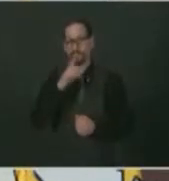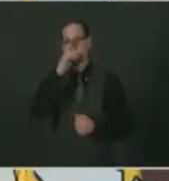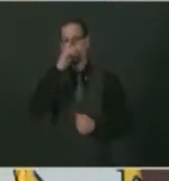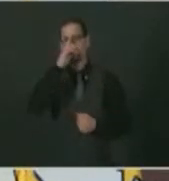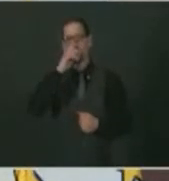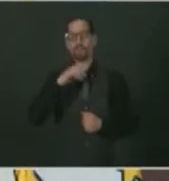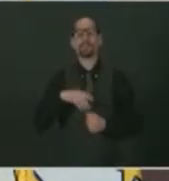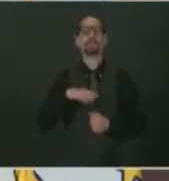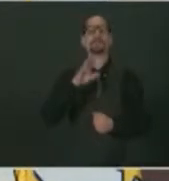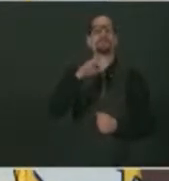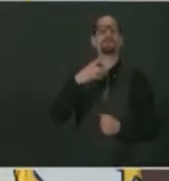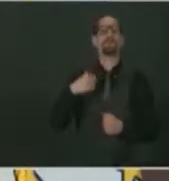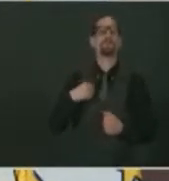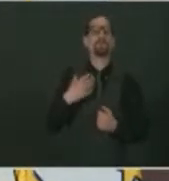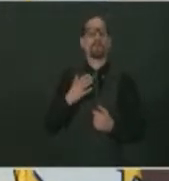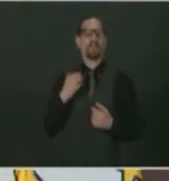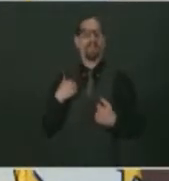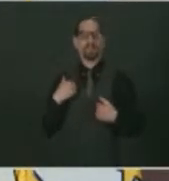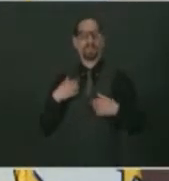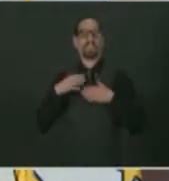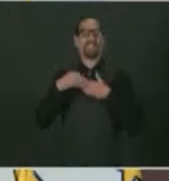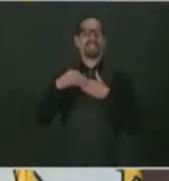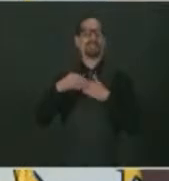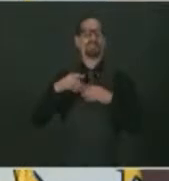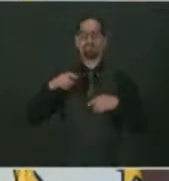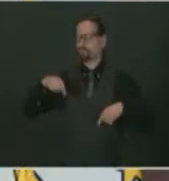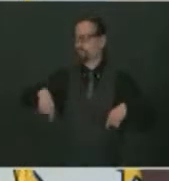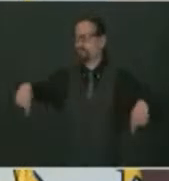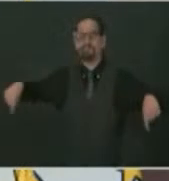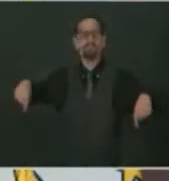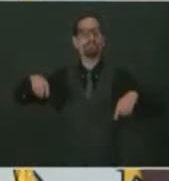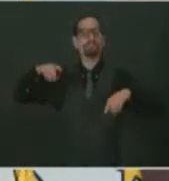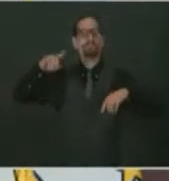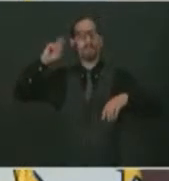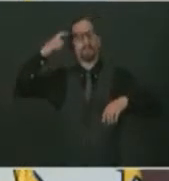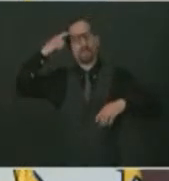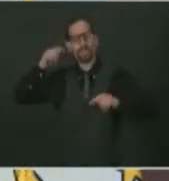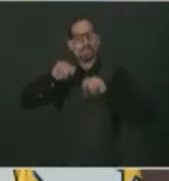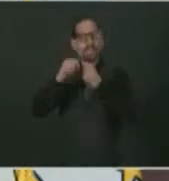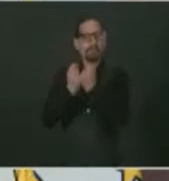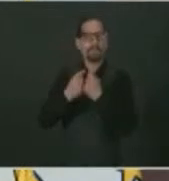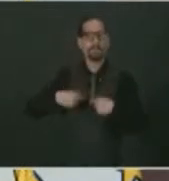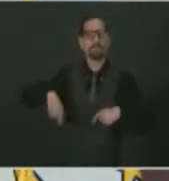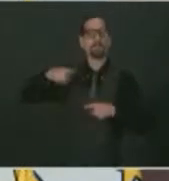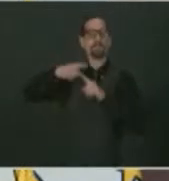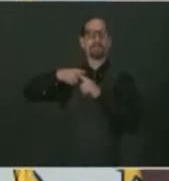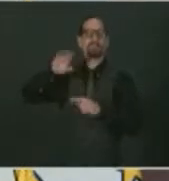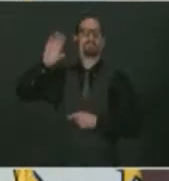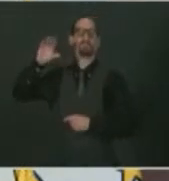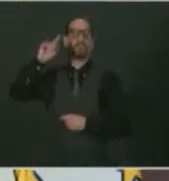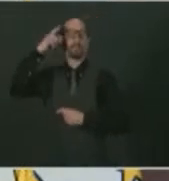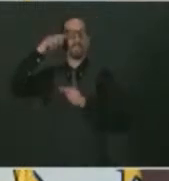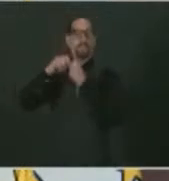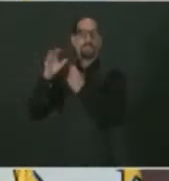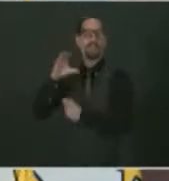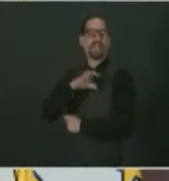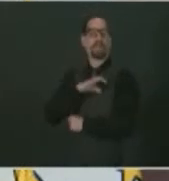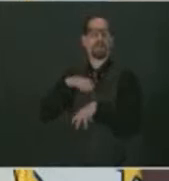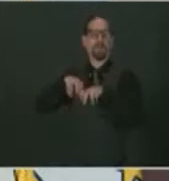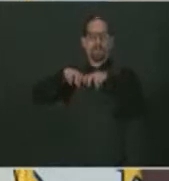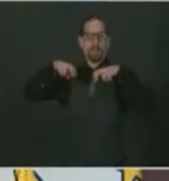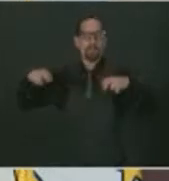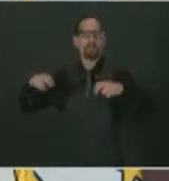our leaders in the Governor's Equity Council, and we are going to keep engaging with them